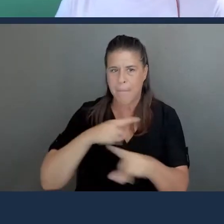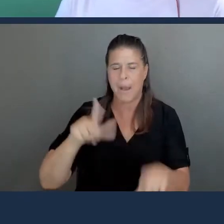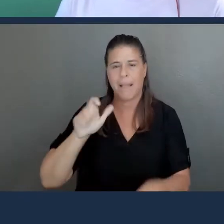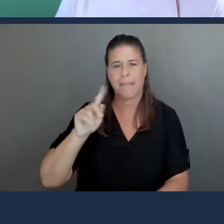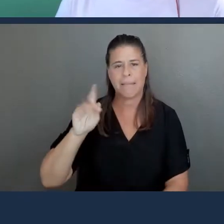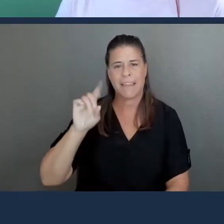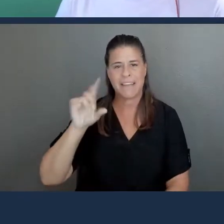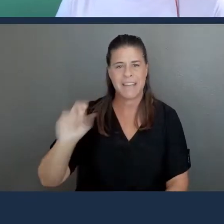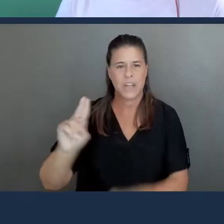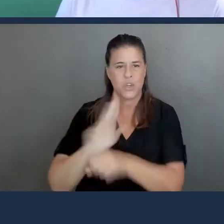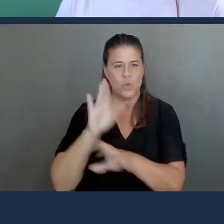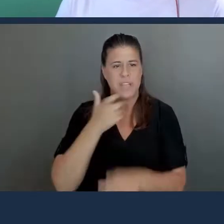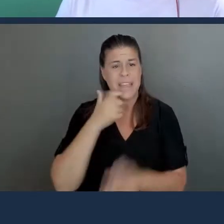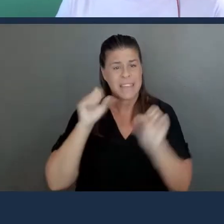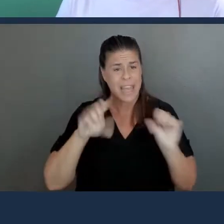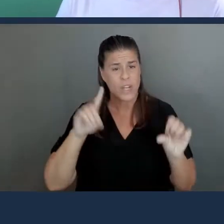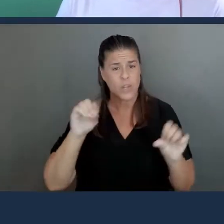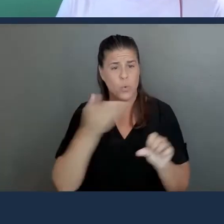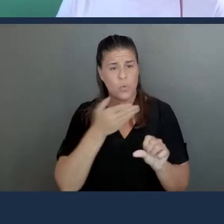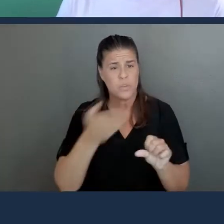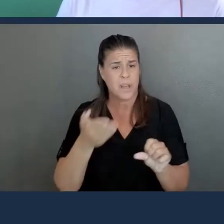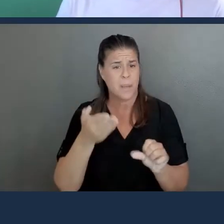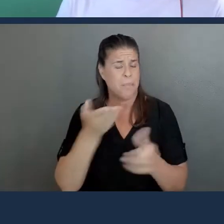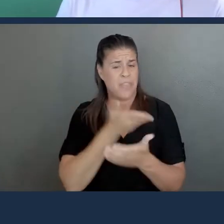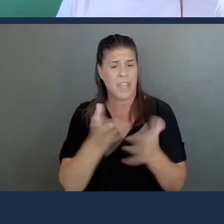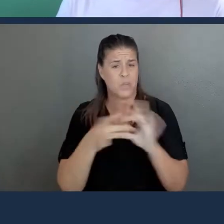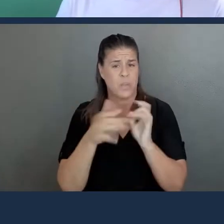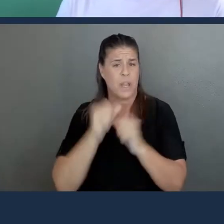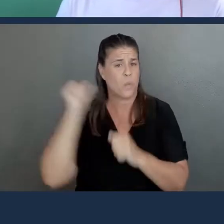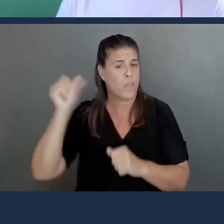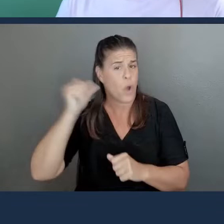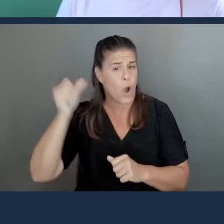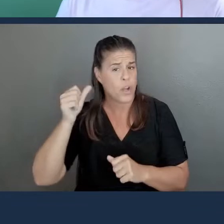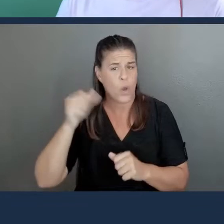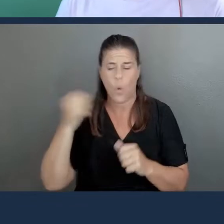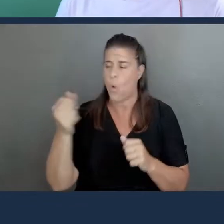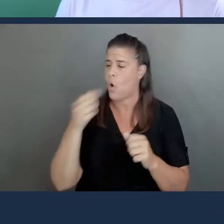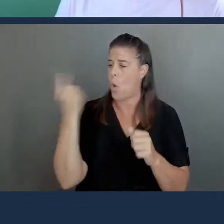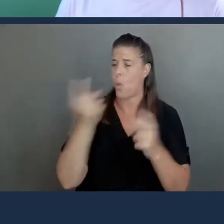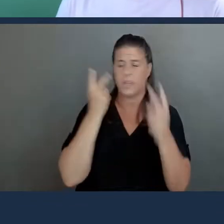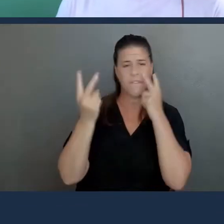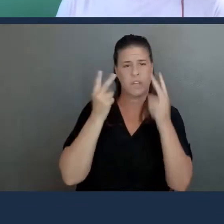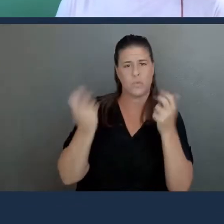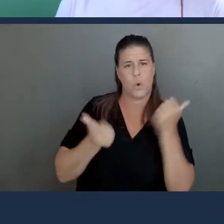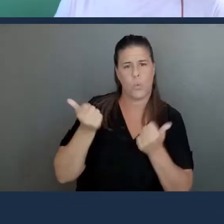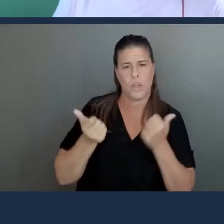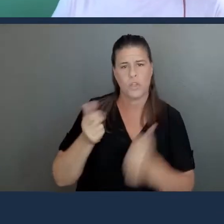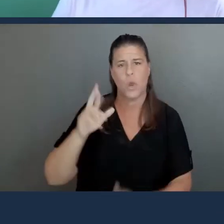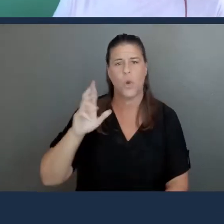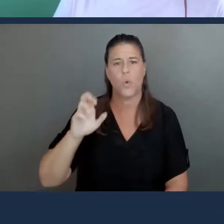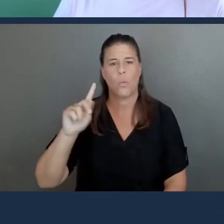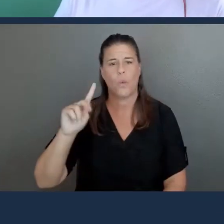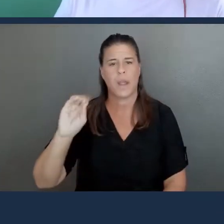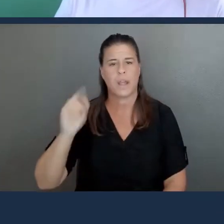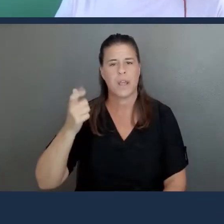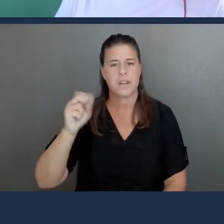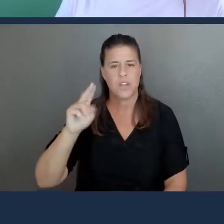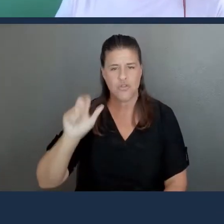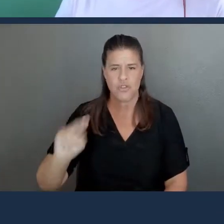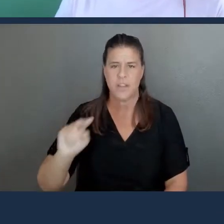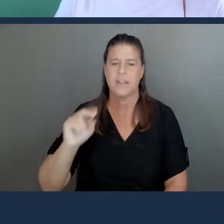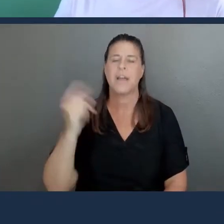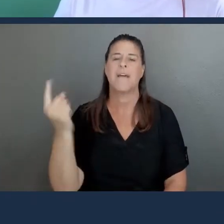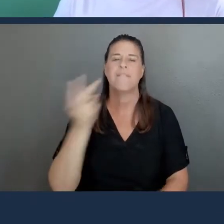can it do things with audio, or is Rekognition purely visual? So Rekognition is purely